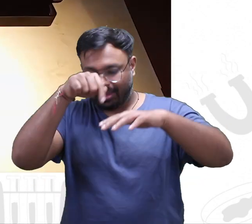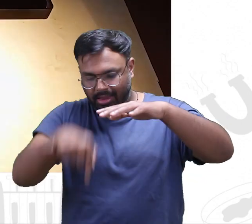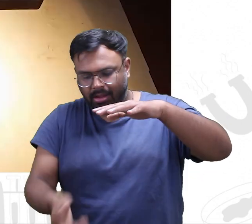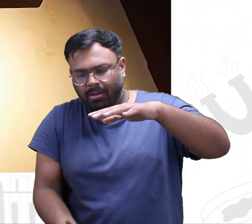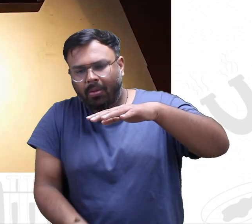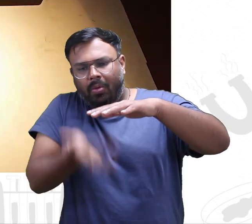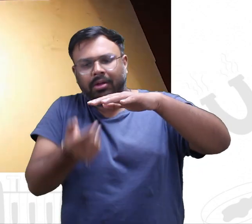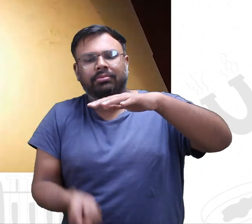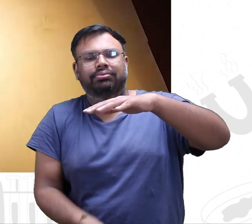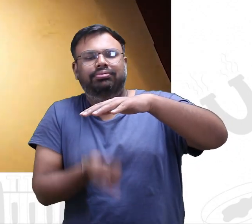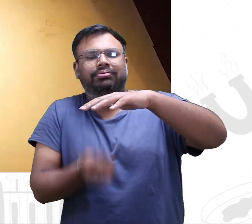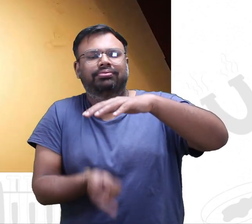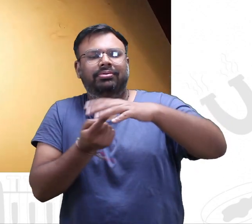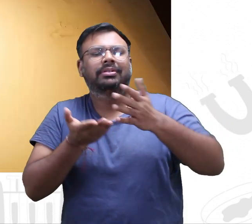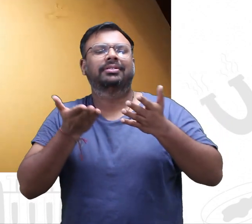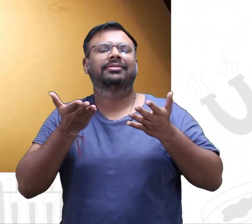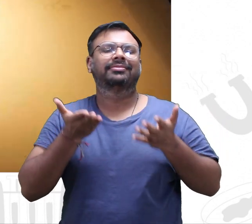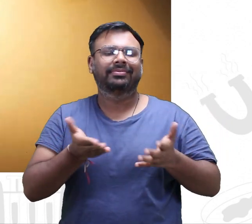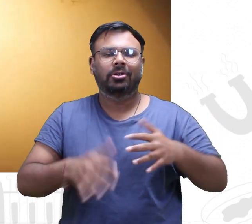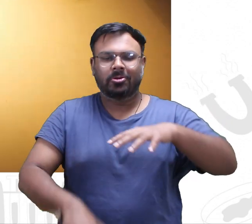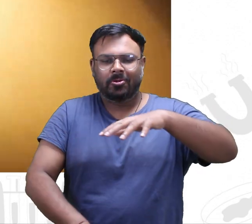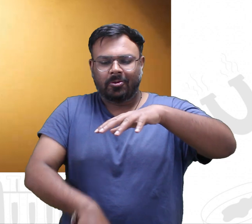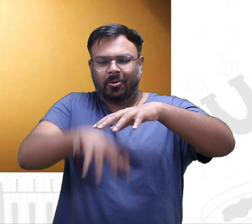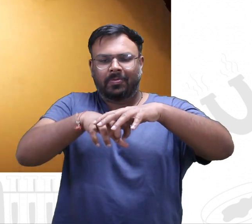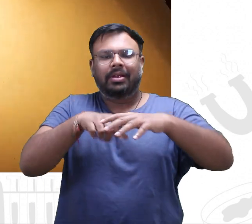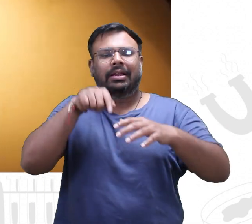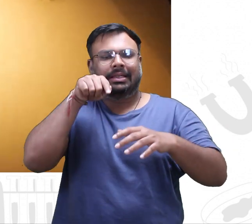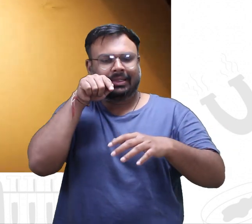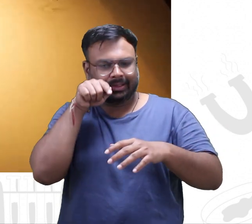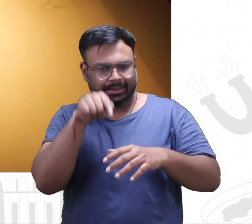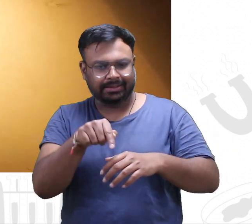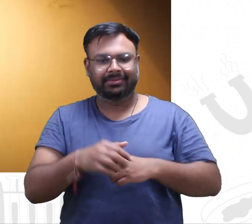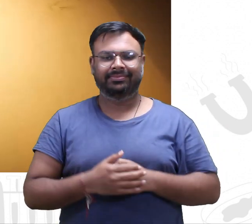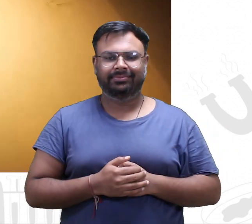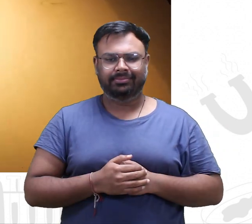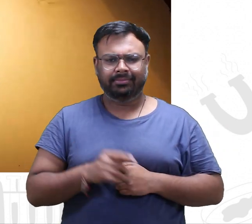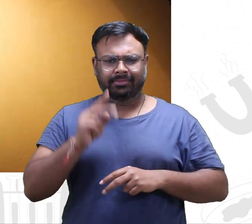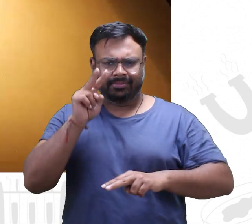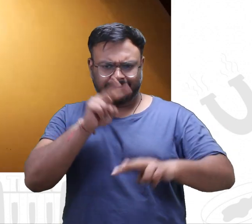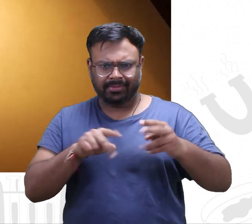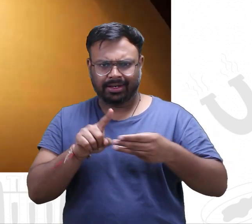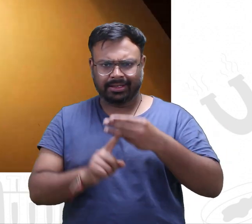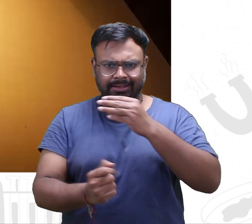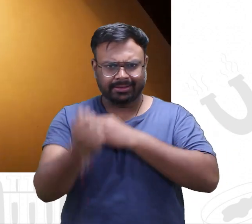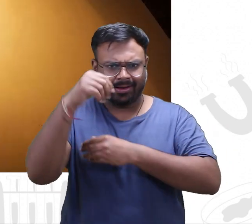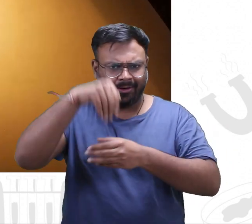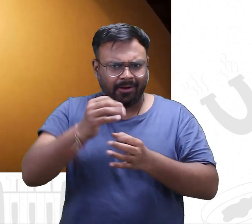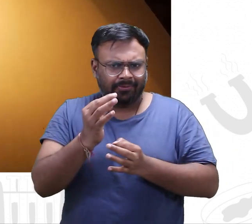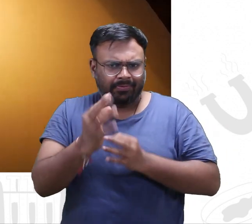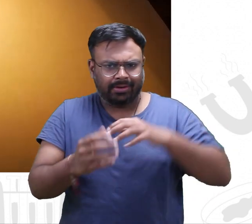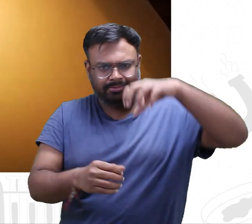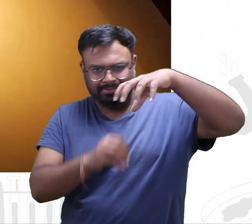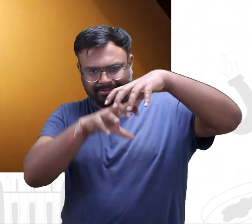the space just below the halogen bulb becomes partially vacuum. In order to verify the heat energy coming from the